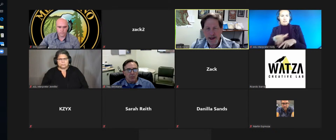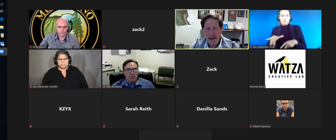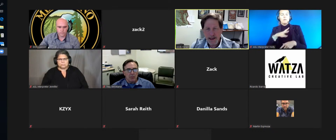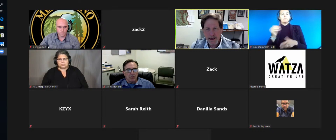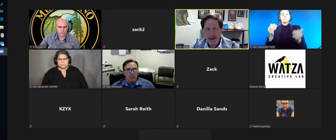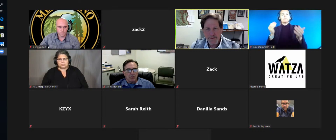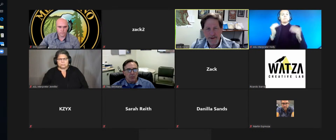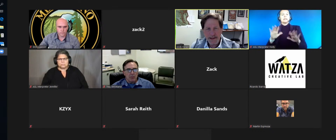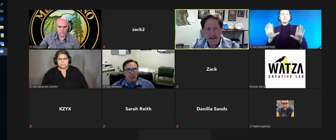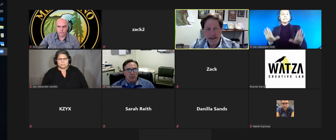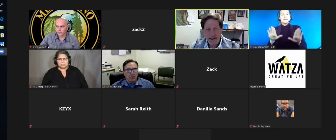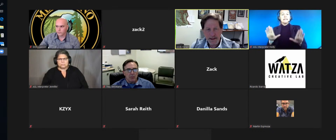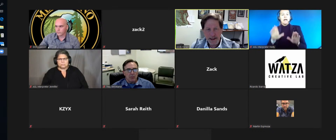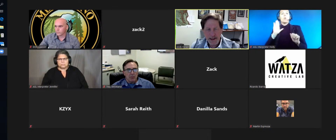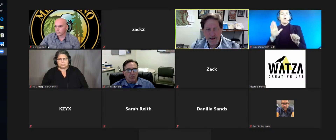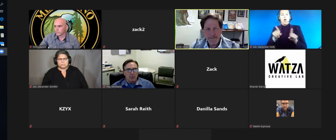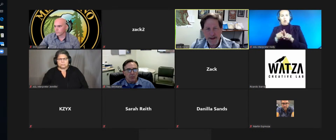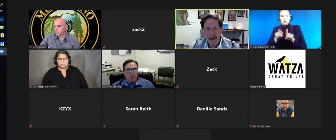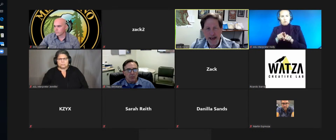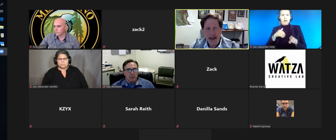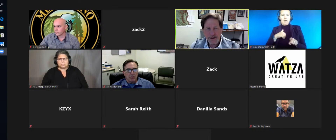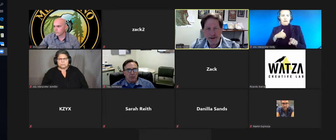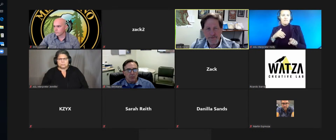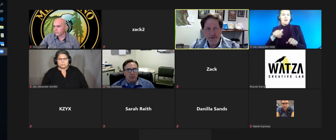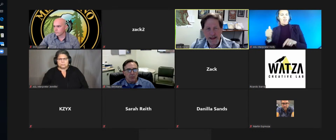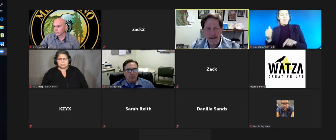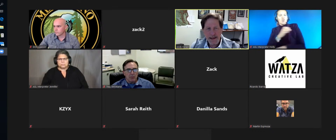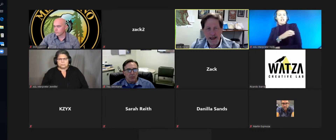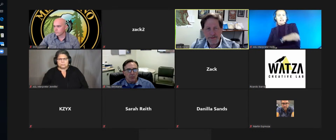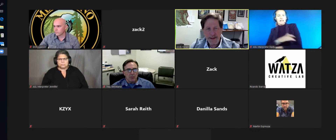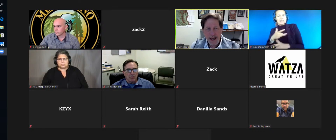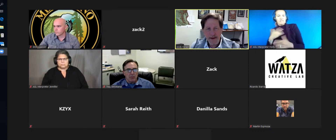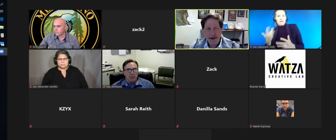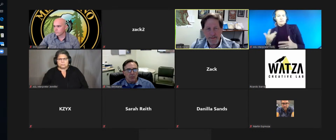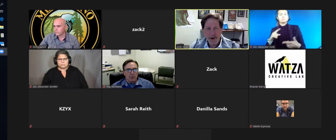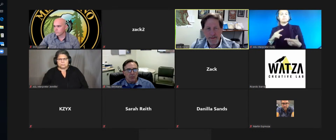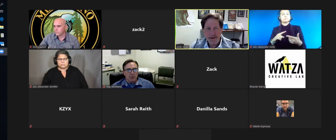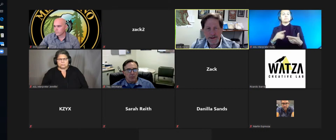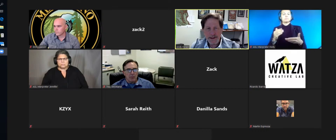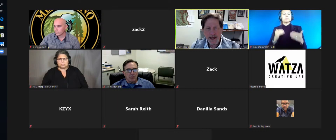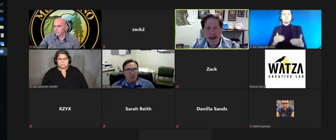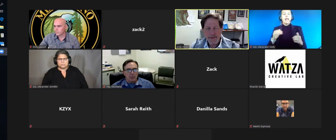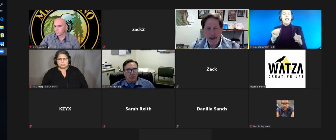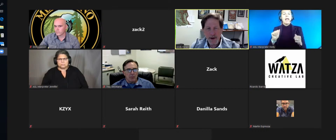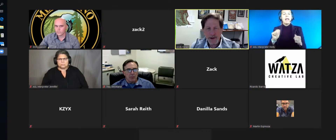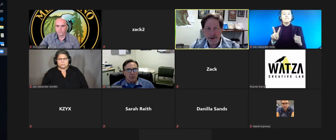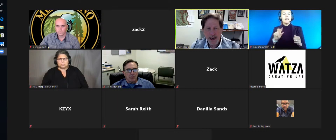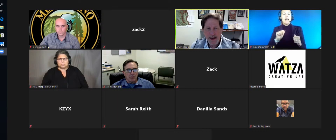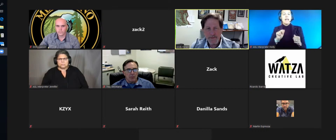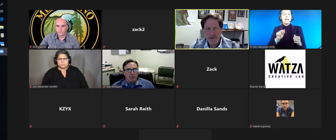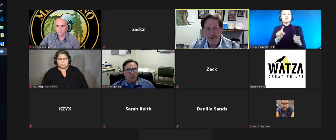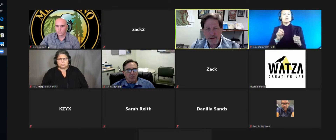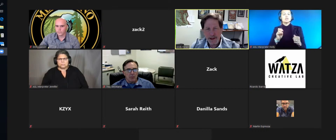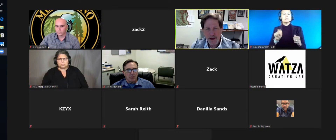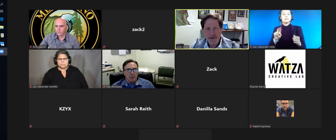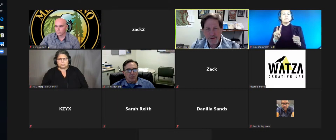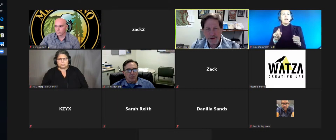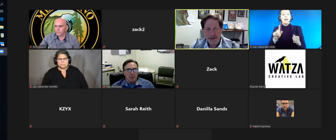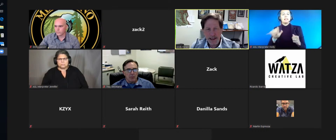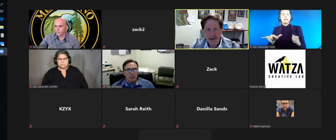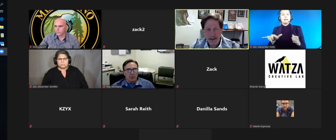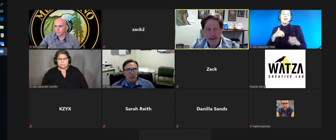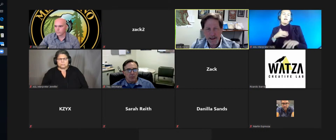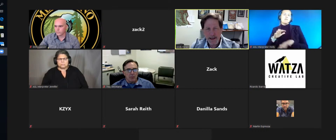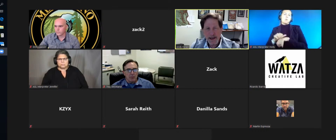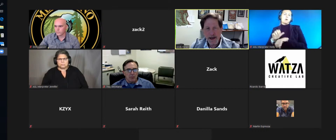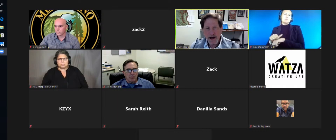have a event at their clinic. Anderson Valley has been having appointments, and they also have generally a